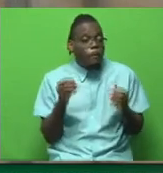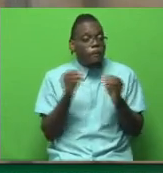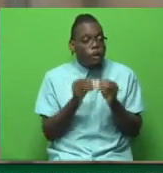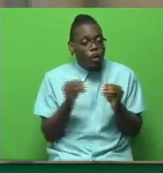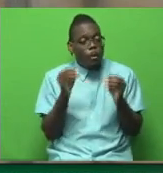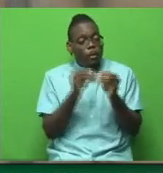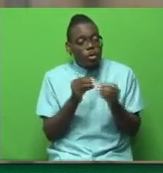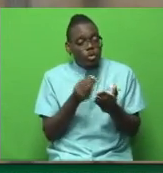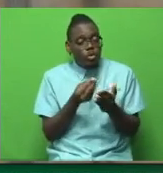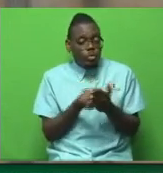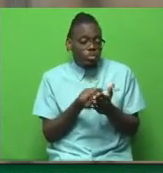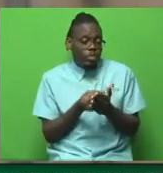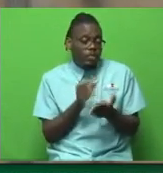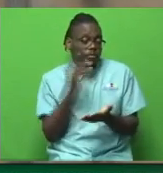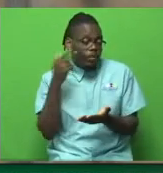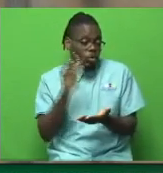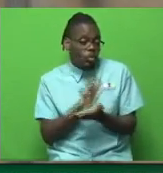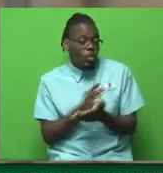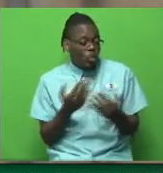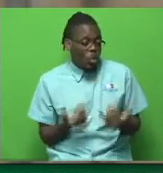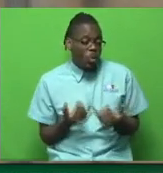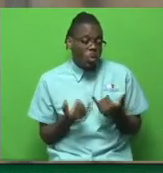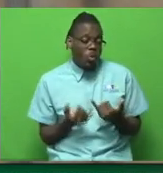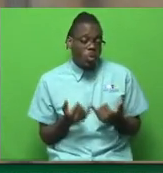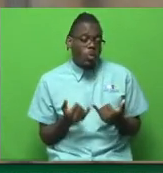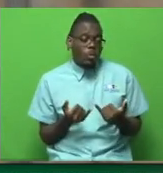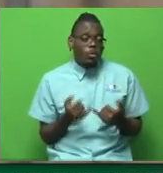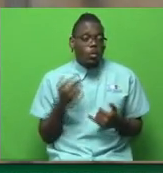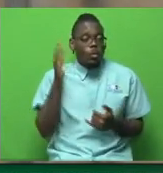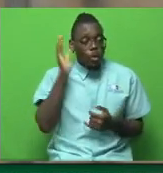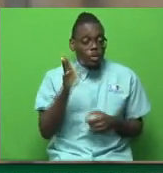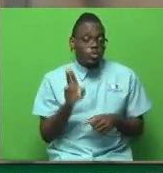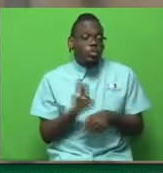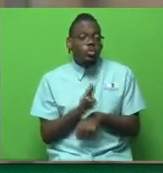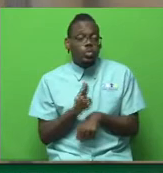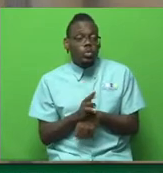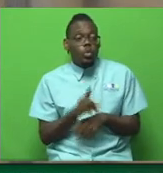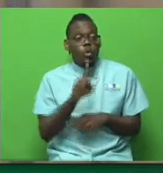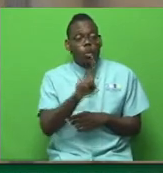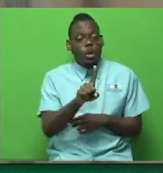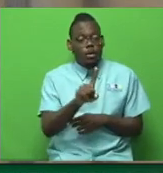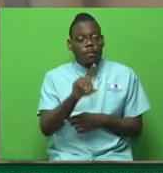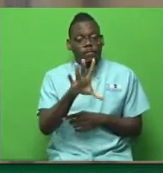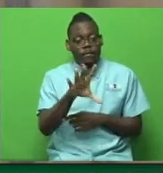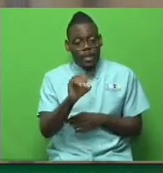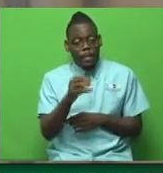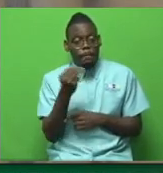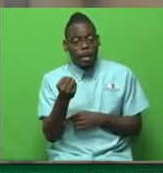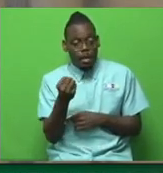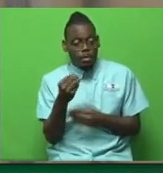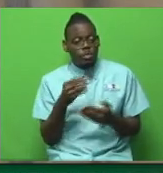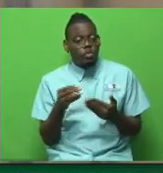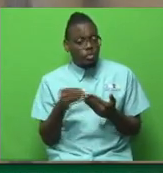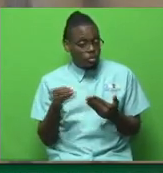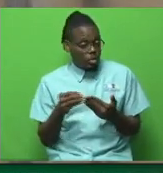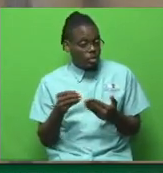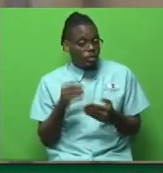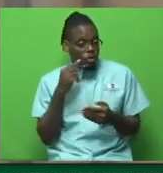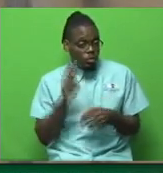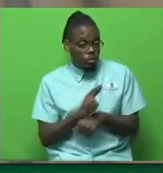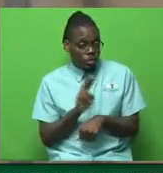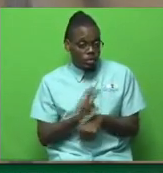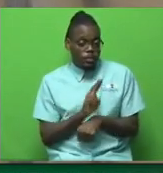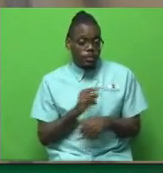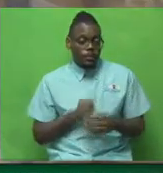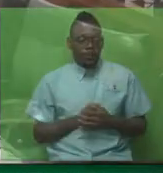schools but at this point in time we will use the 150 million that's allocated can you remember your initial